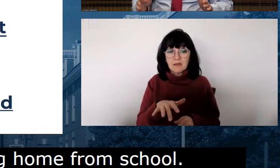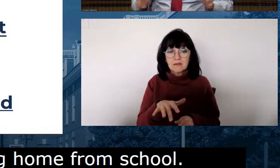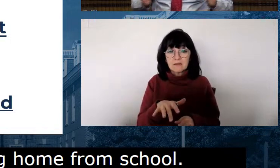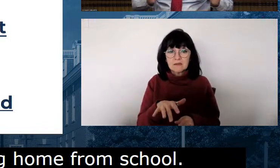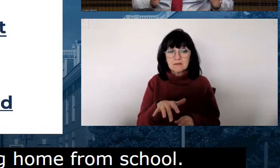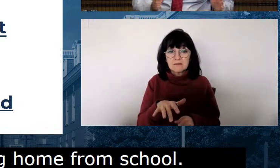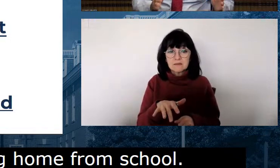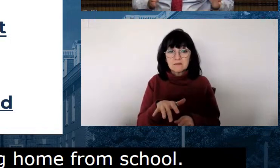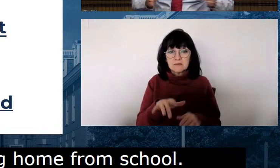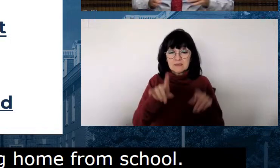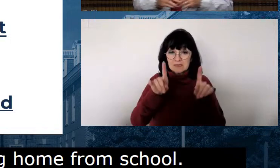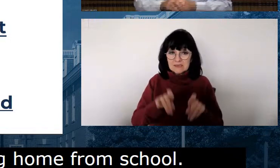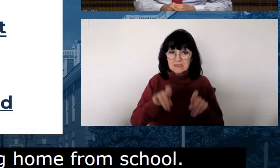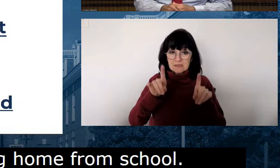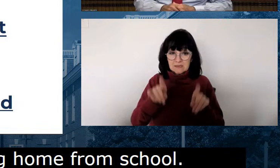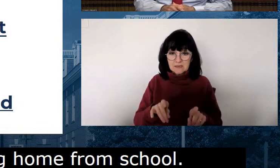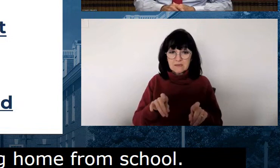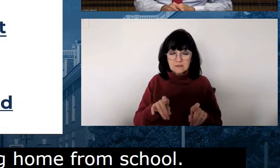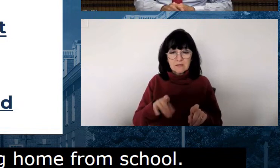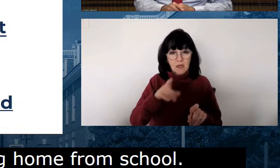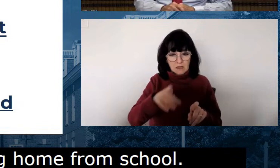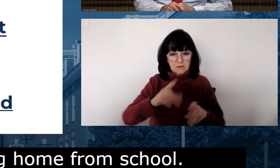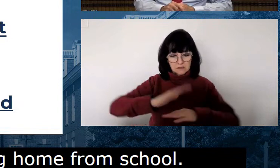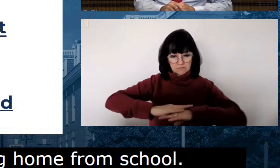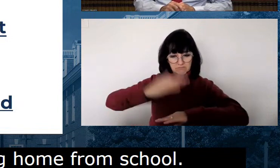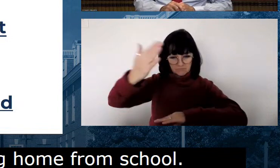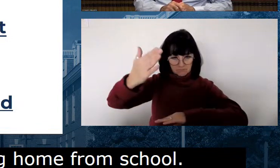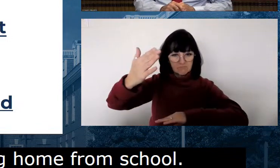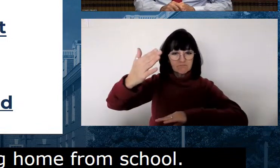a test that's directed through somebody that comes to you